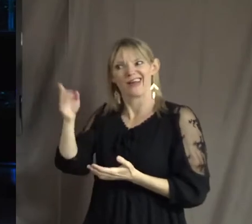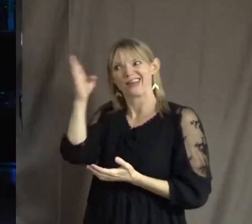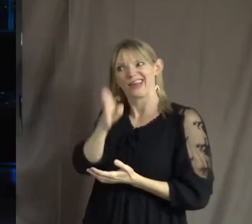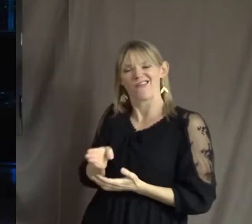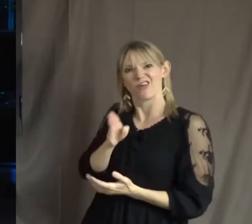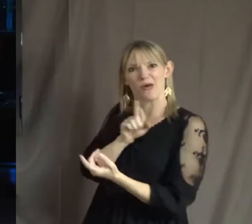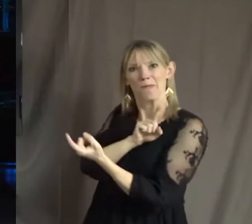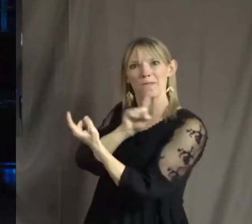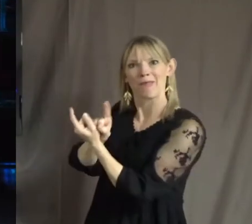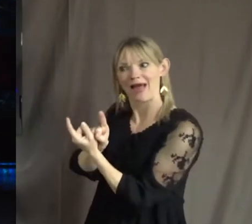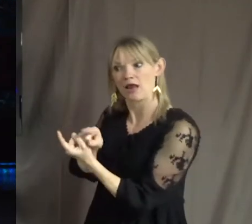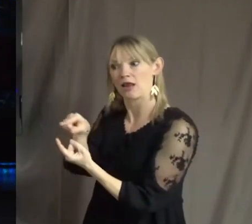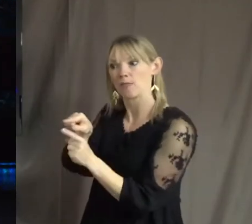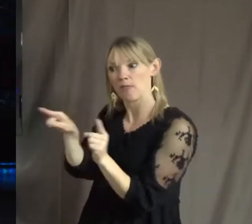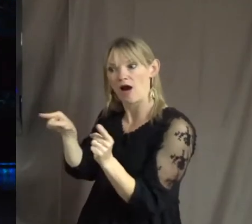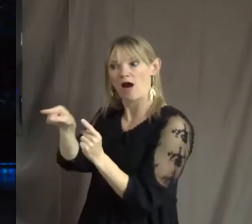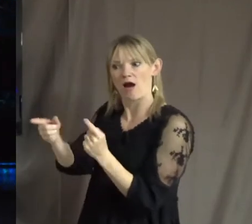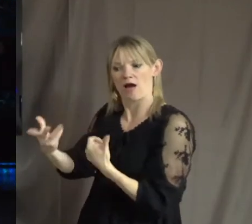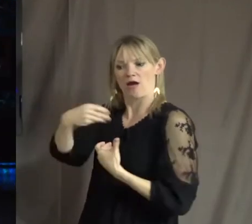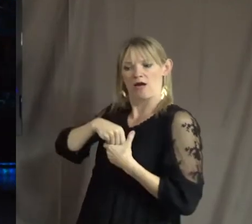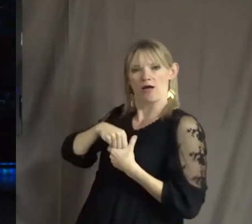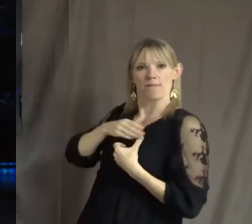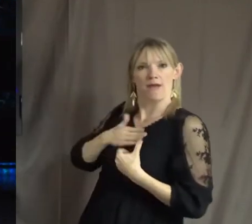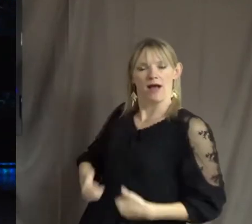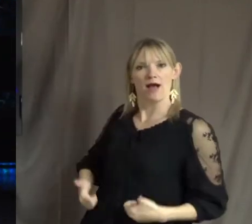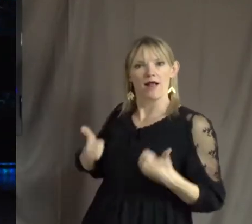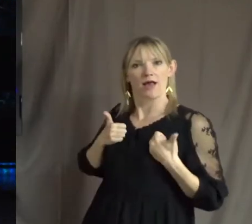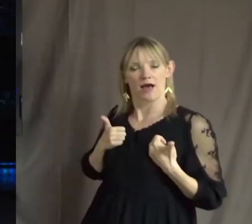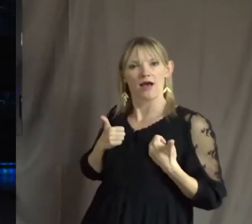part of my life and their lives.